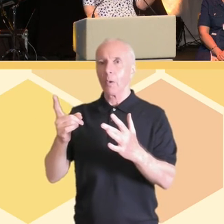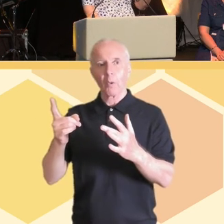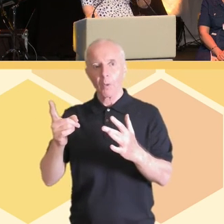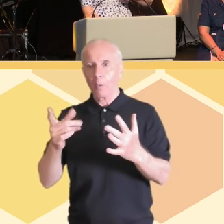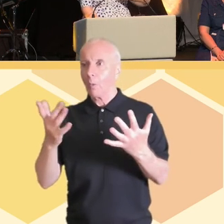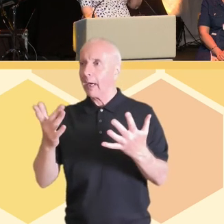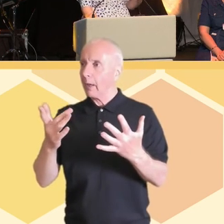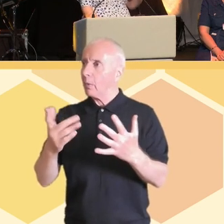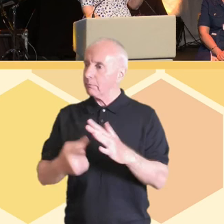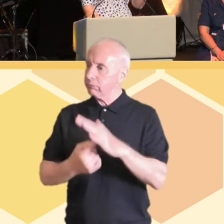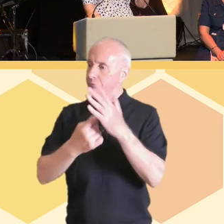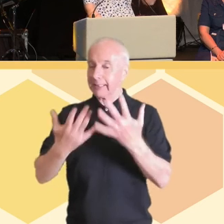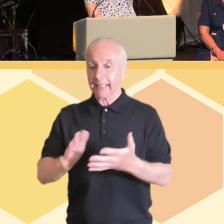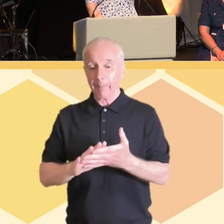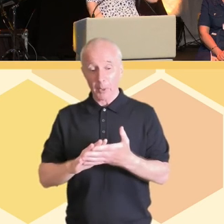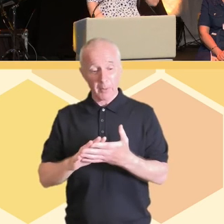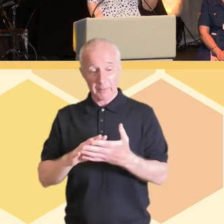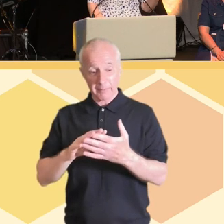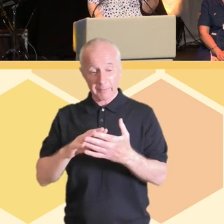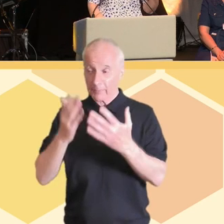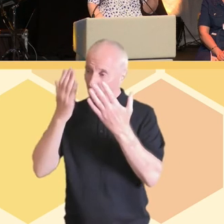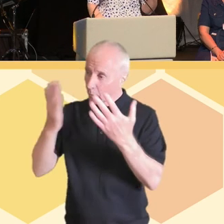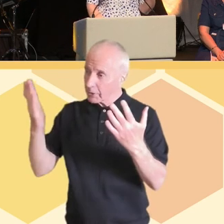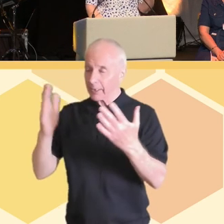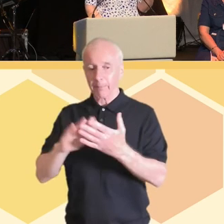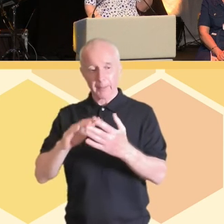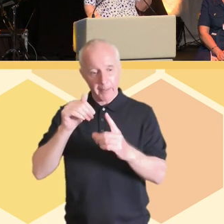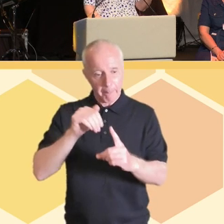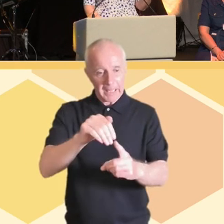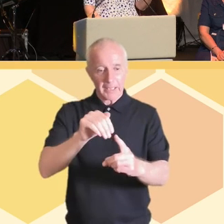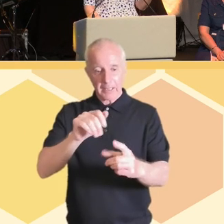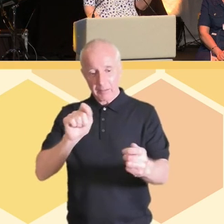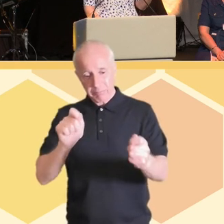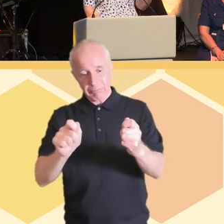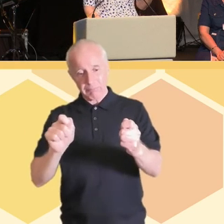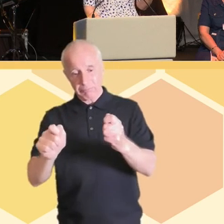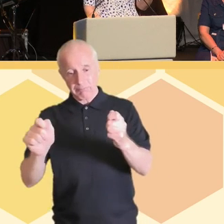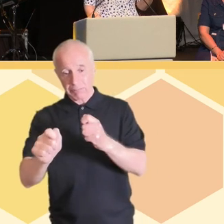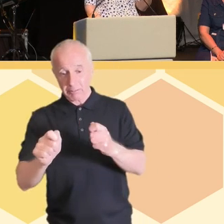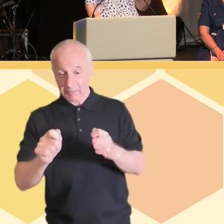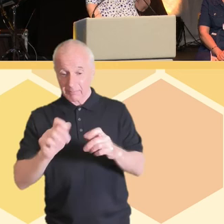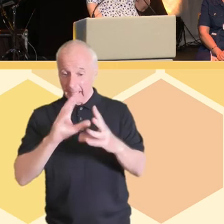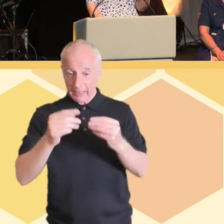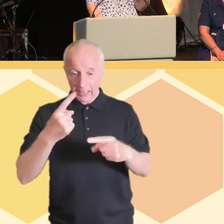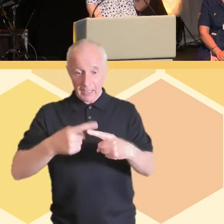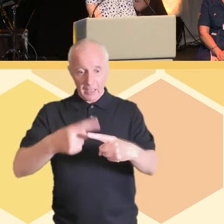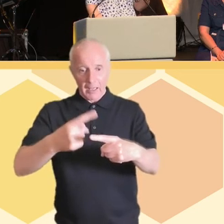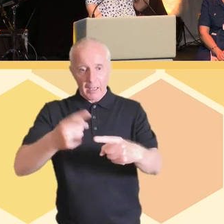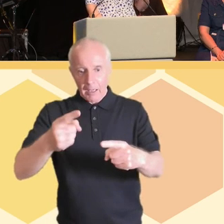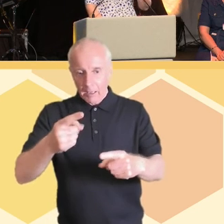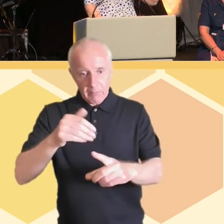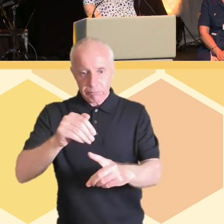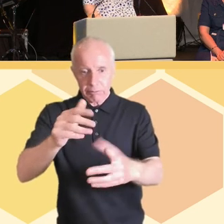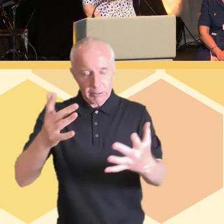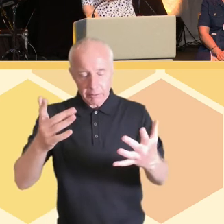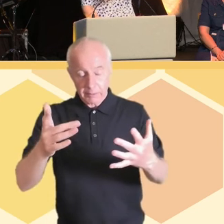changing context of our worship and mission has accelerated incredibly during the pandemic. Yes? Yes? Yes.